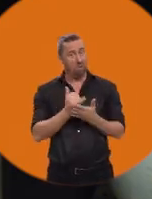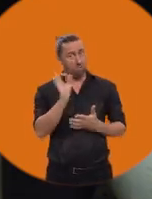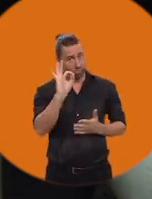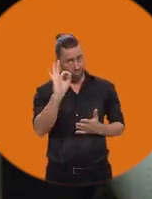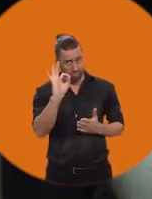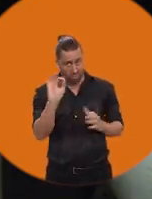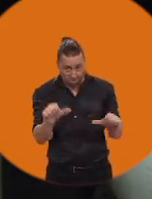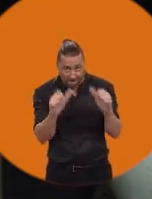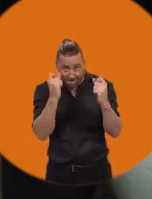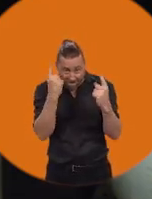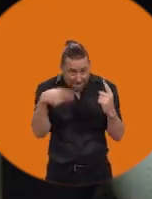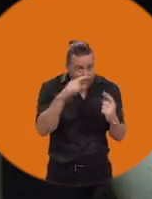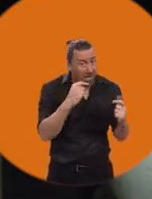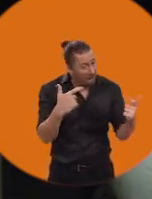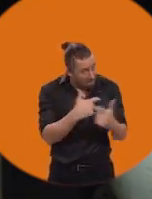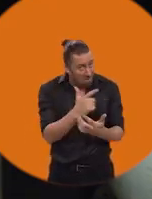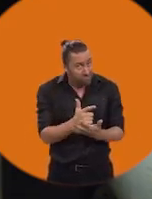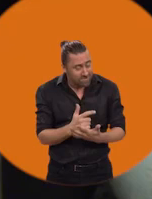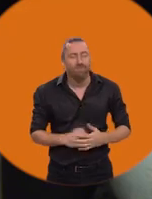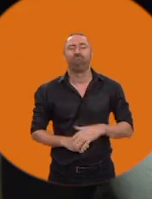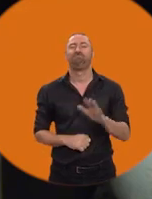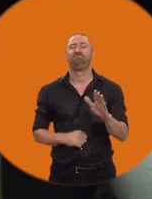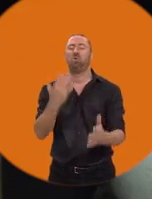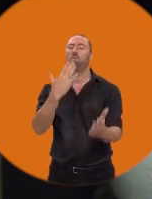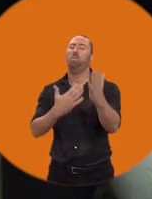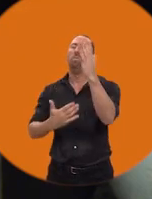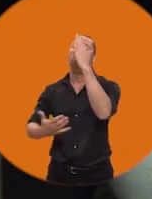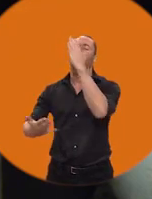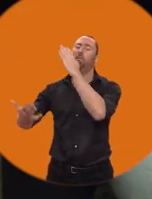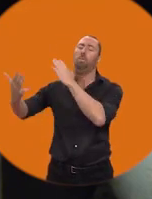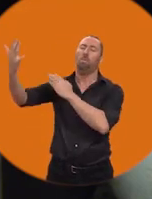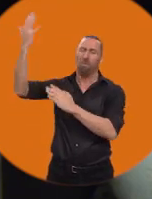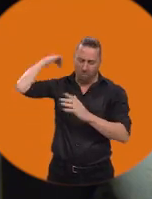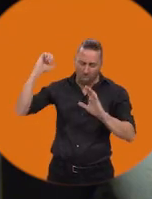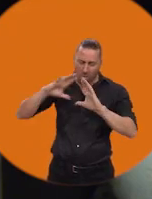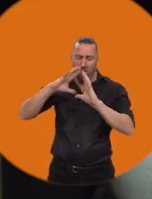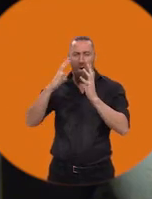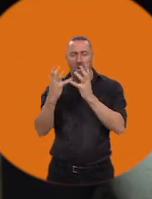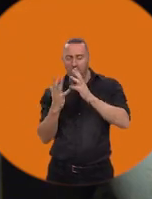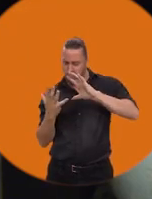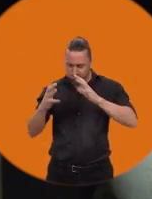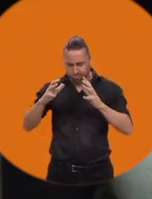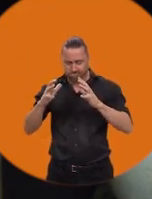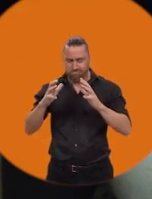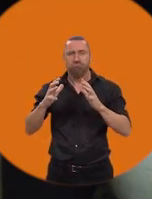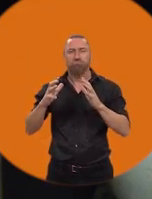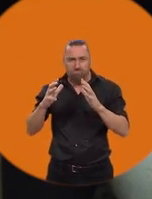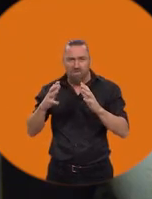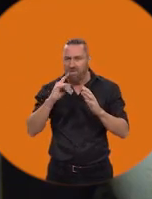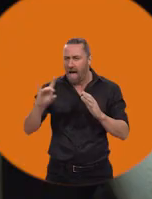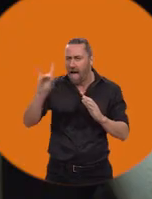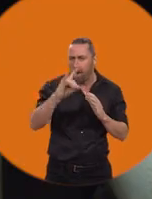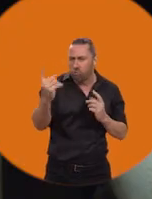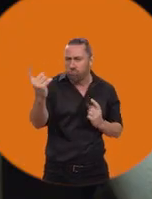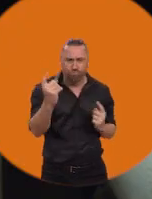want to make that clear. A long time ago, when the world wasn't old, bush animals gathered, or so it